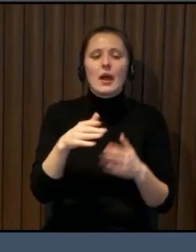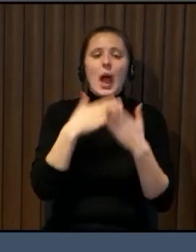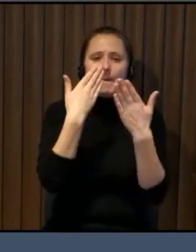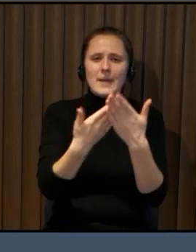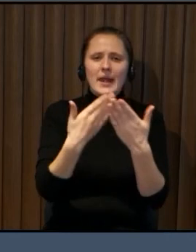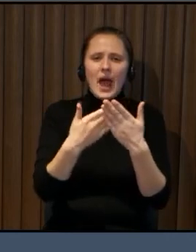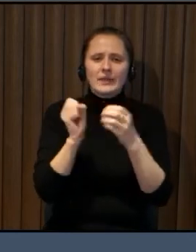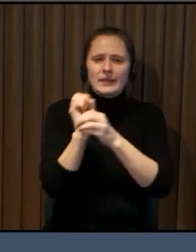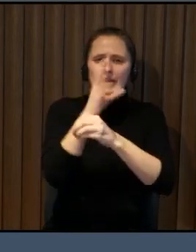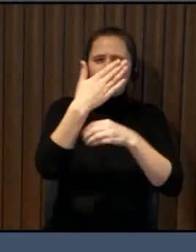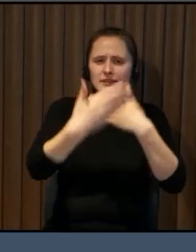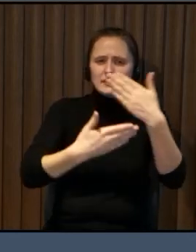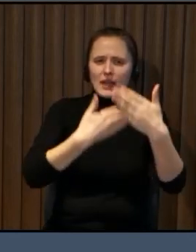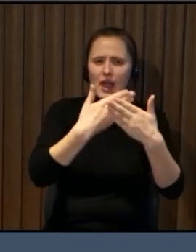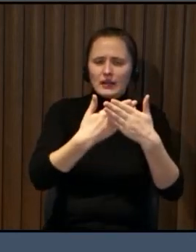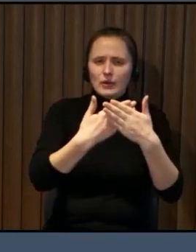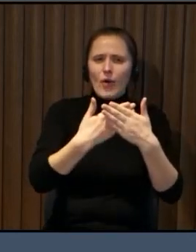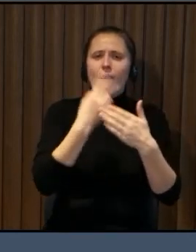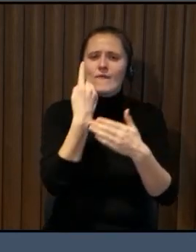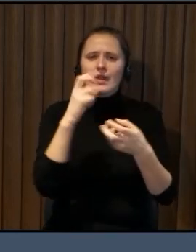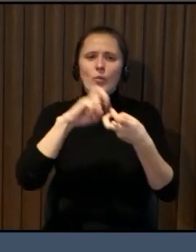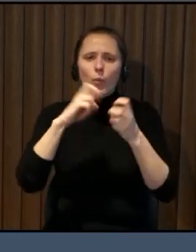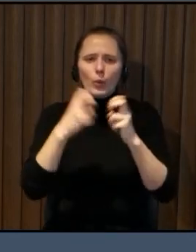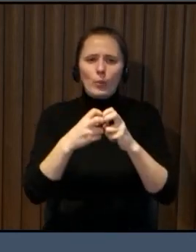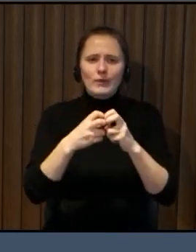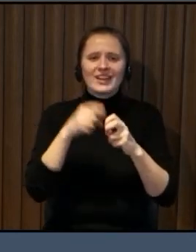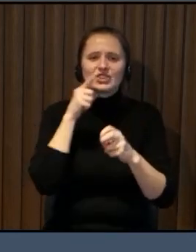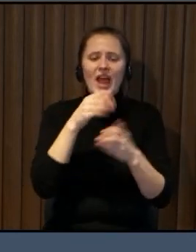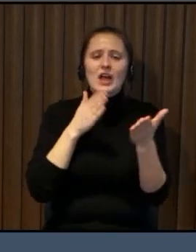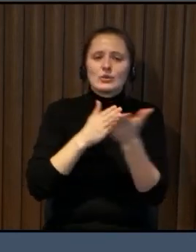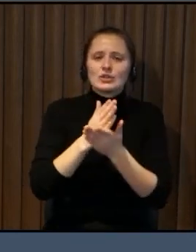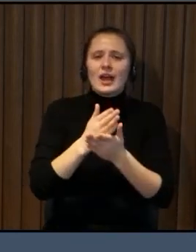from Aperons was showing a slide where one of the